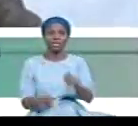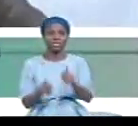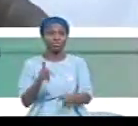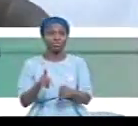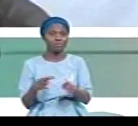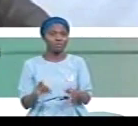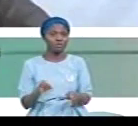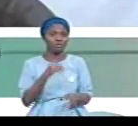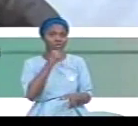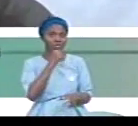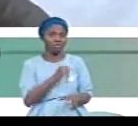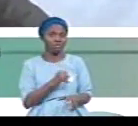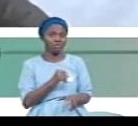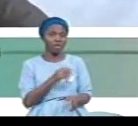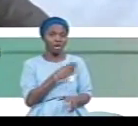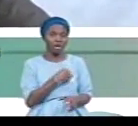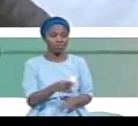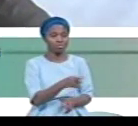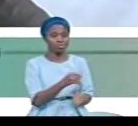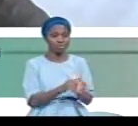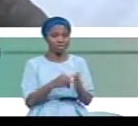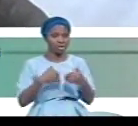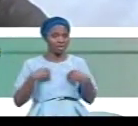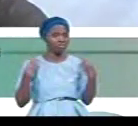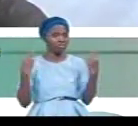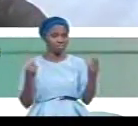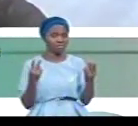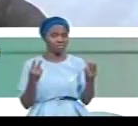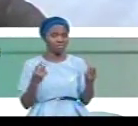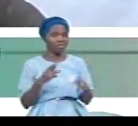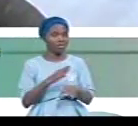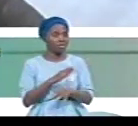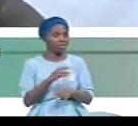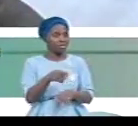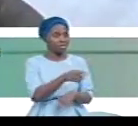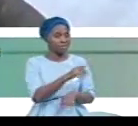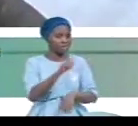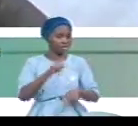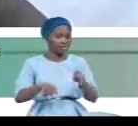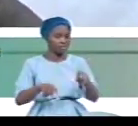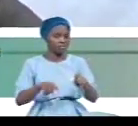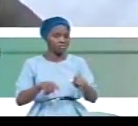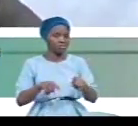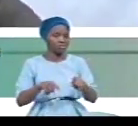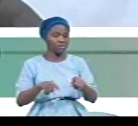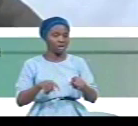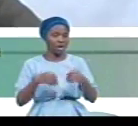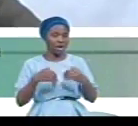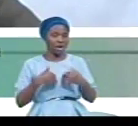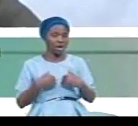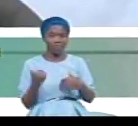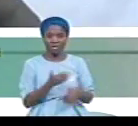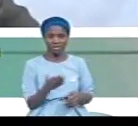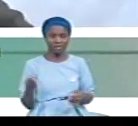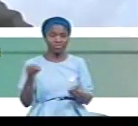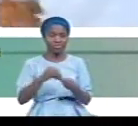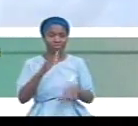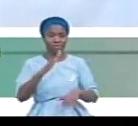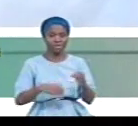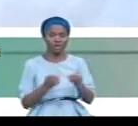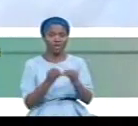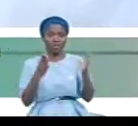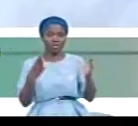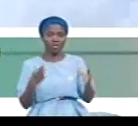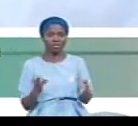those who had victory, they couldn't have anything more than abundance of grace.